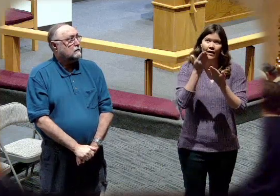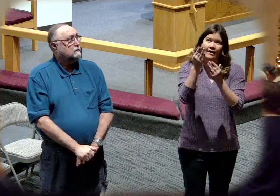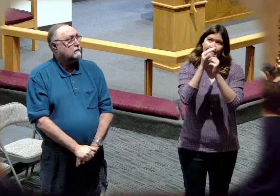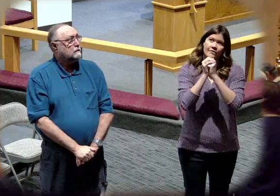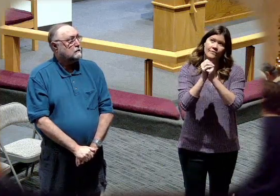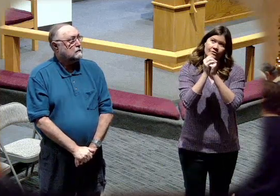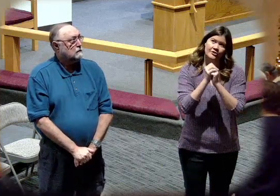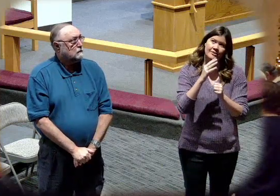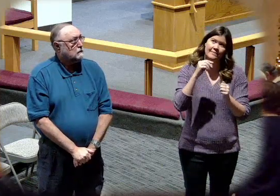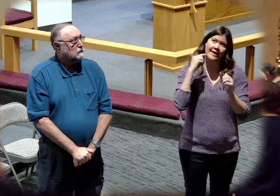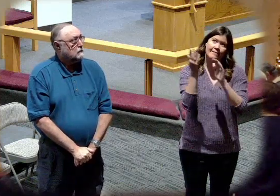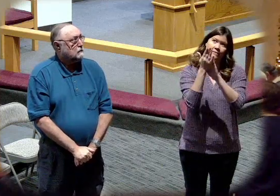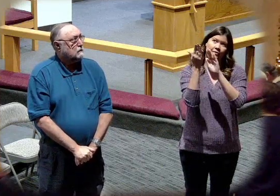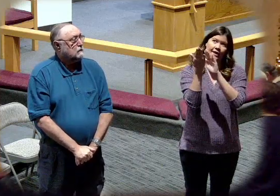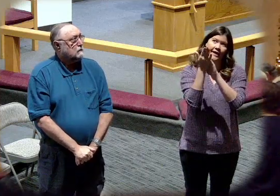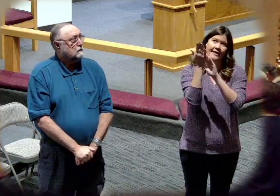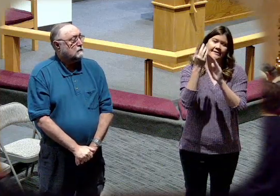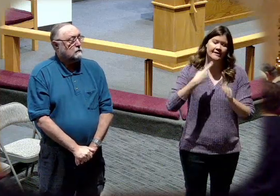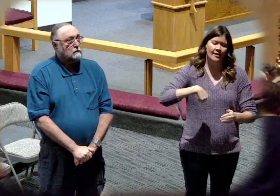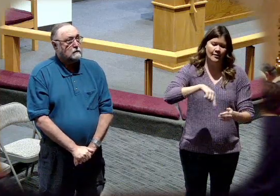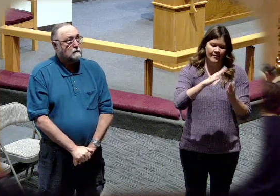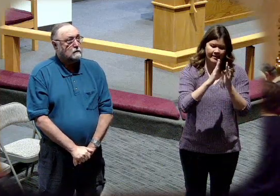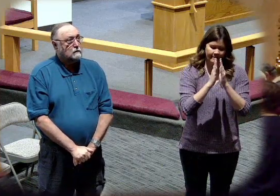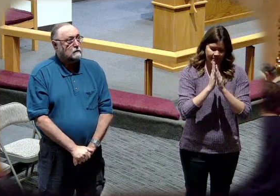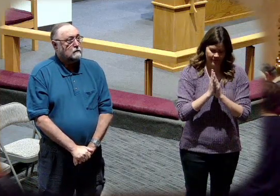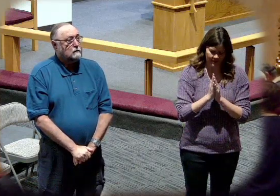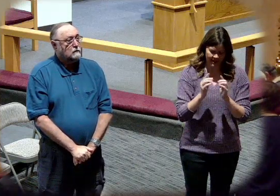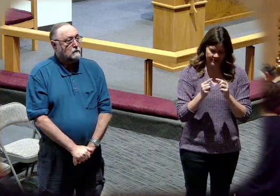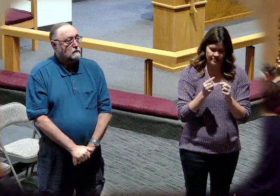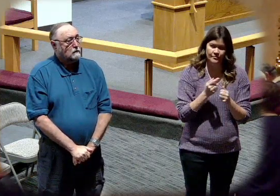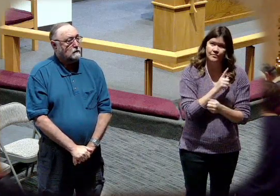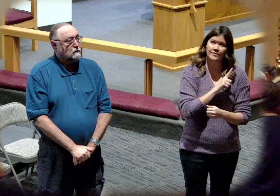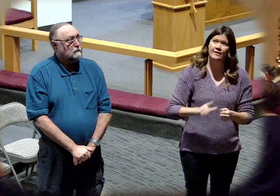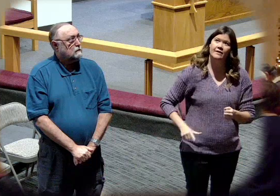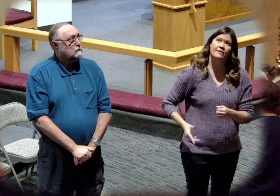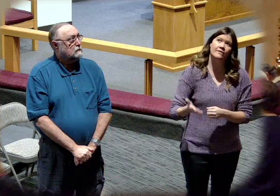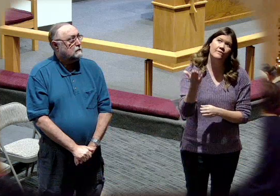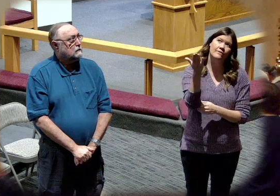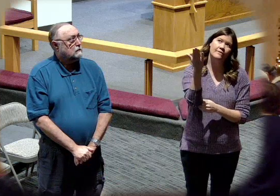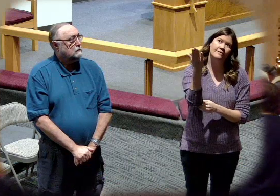worship and praise. Let us pray to the Lord.